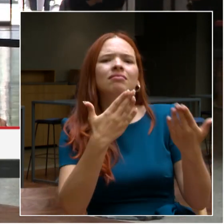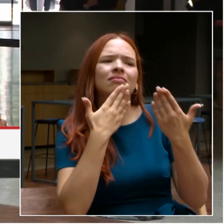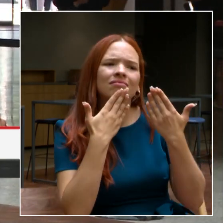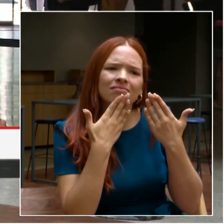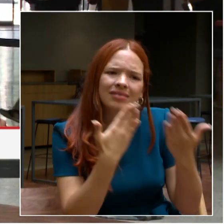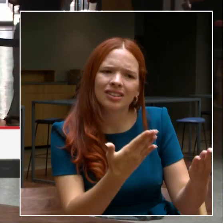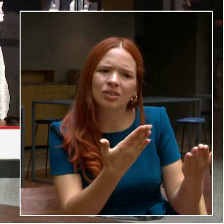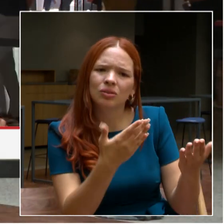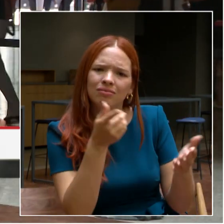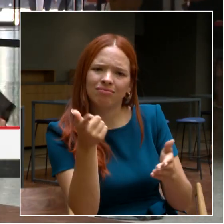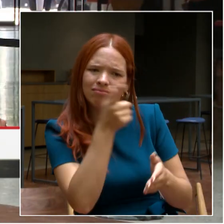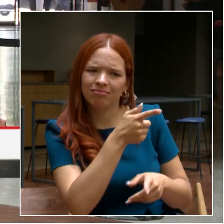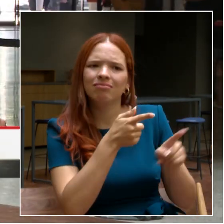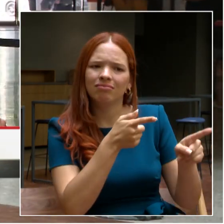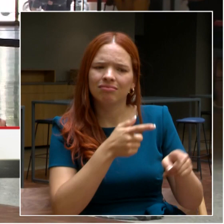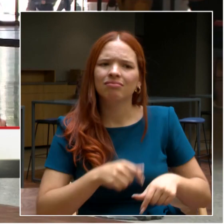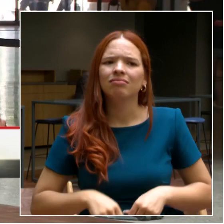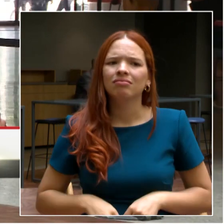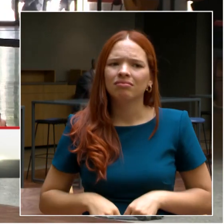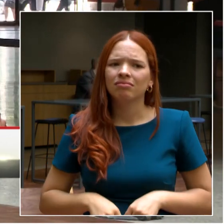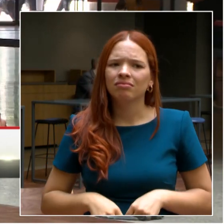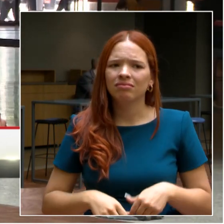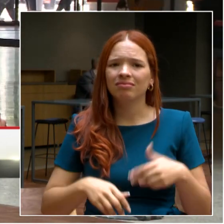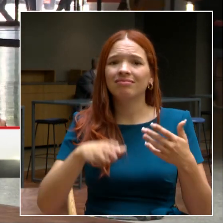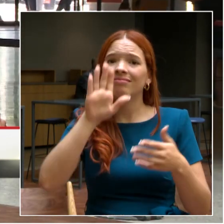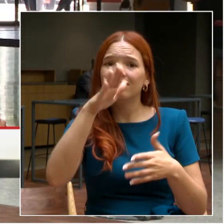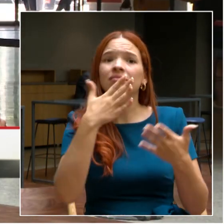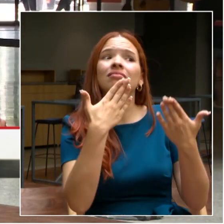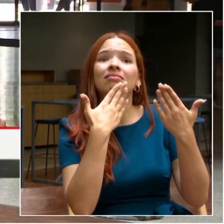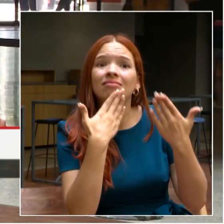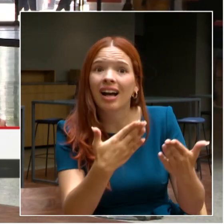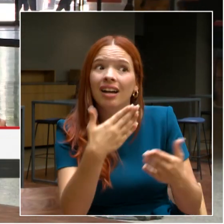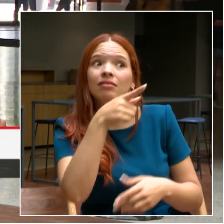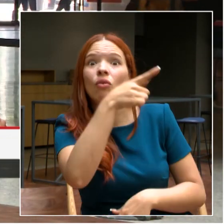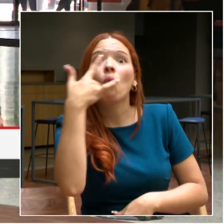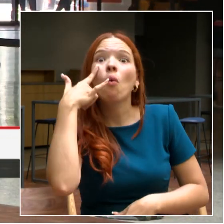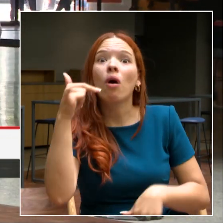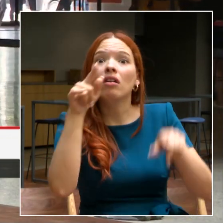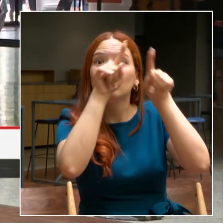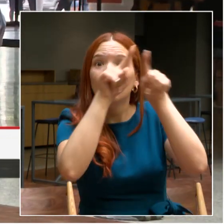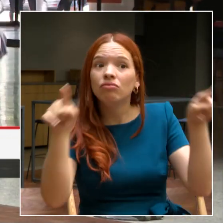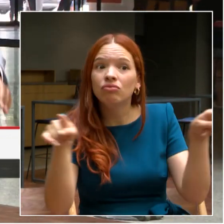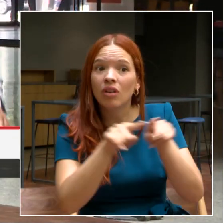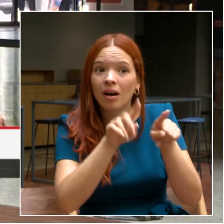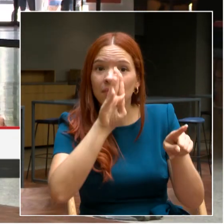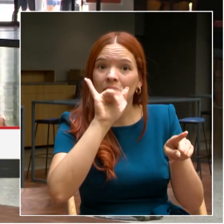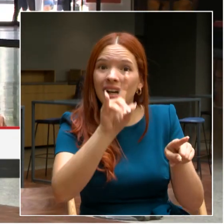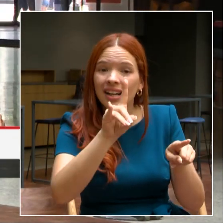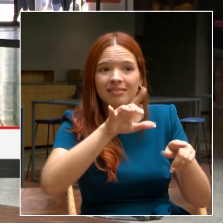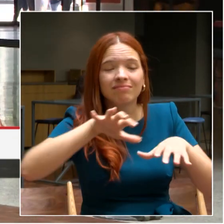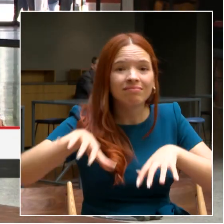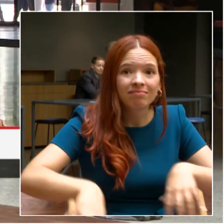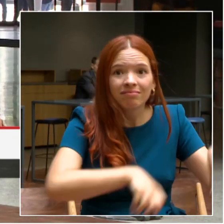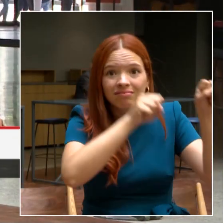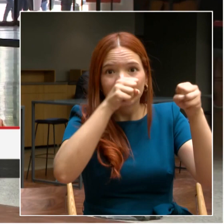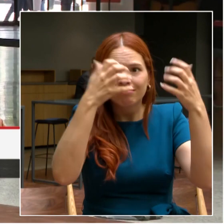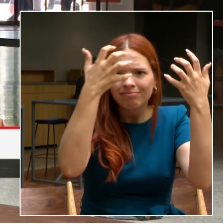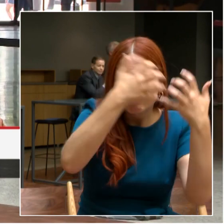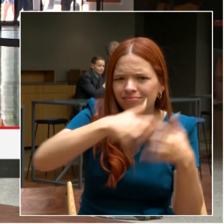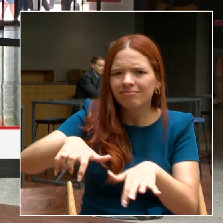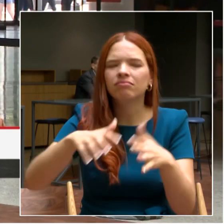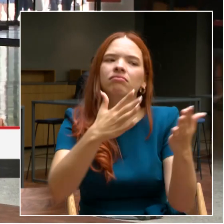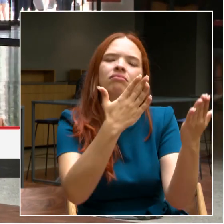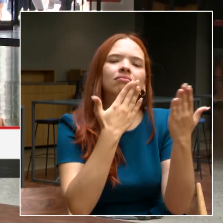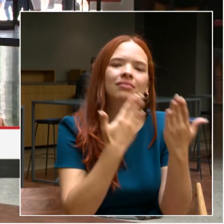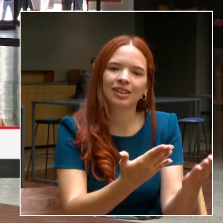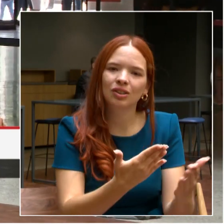convening this extraordinarily important discussion today. I want to recognize not only my colleague and friend Matt Fruman, but all the